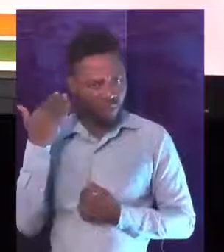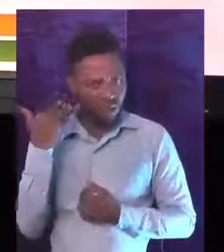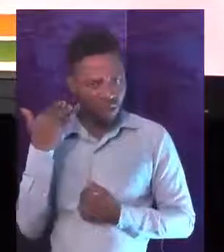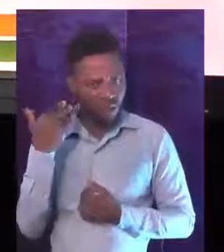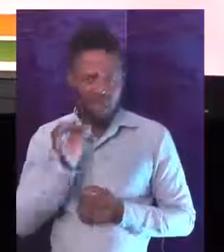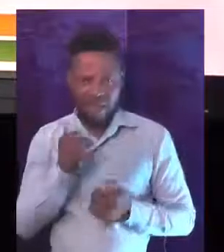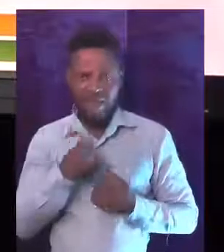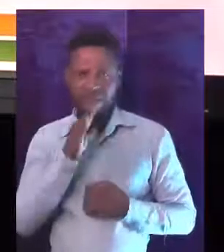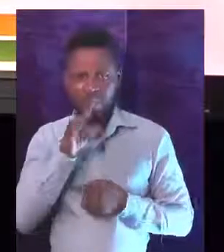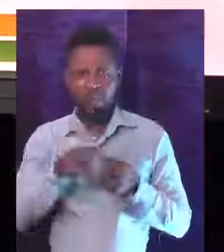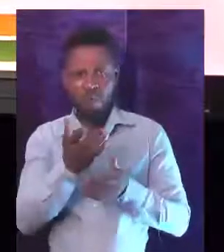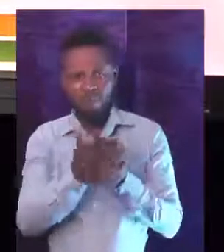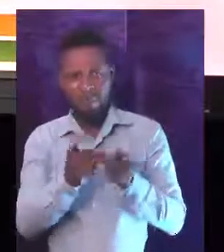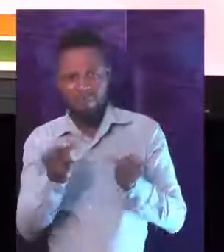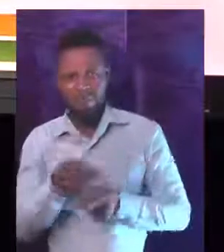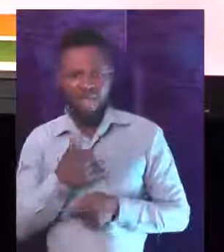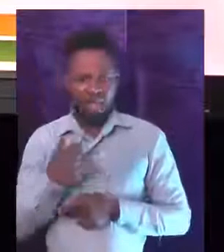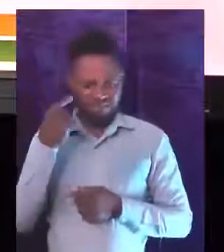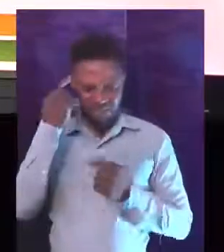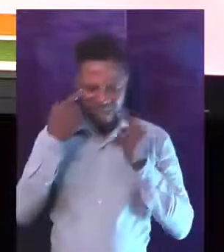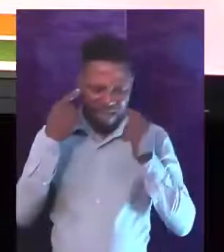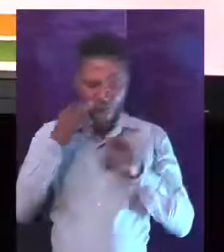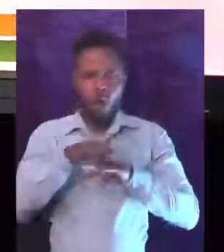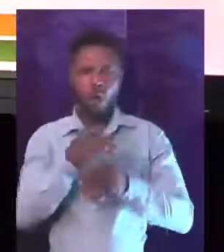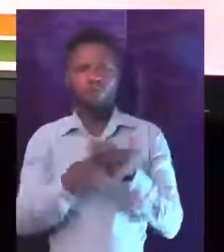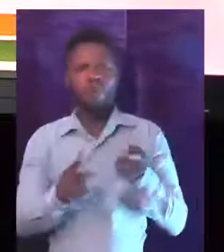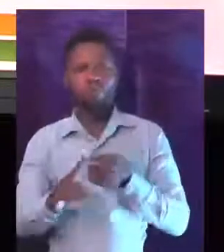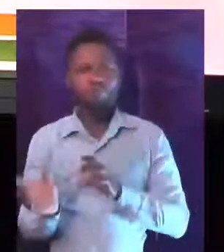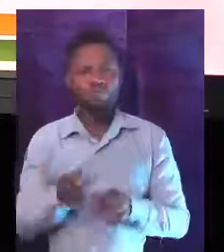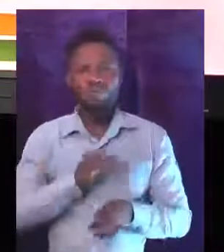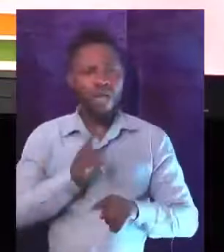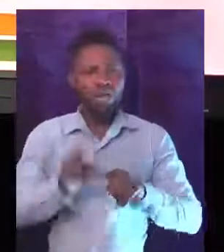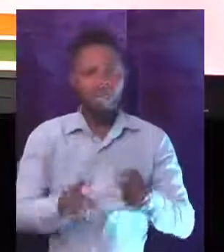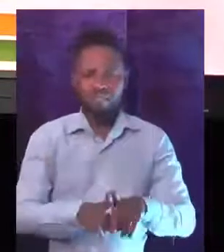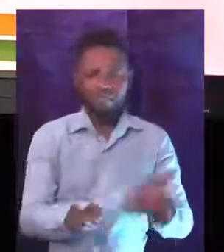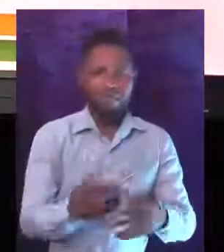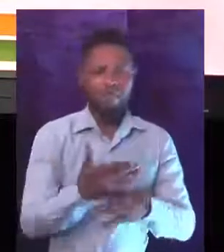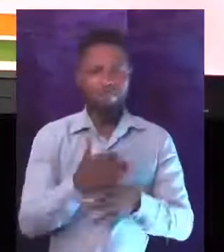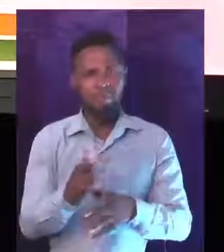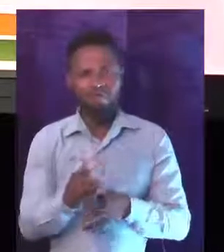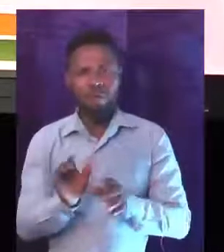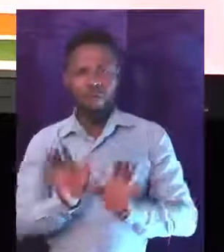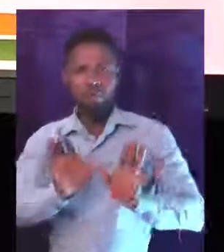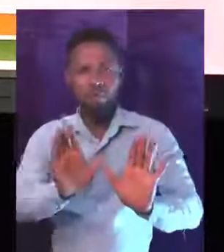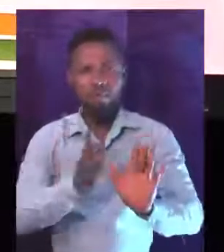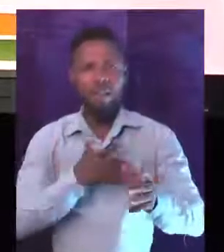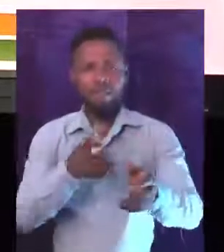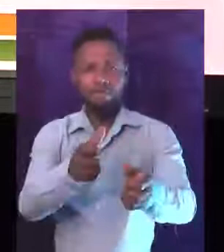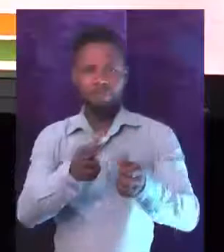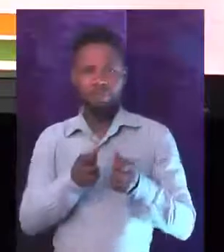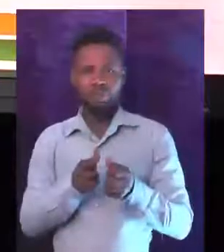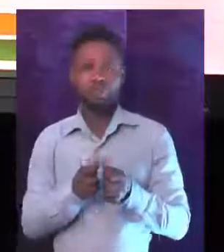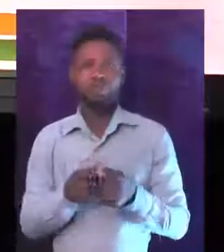some places like that and I got confused on what to do because I could not differentiate between pull and